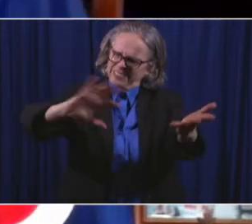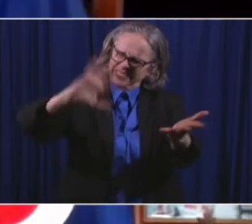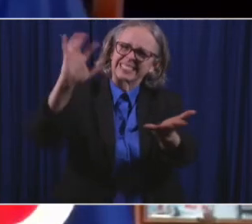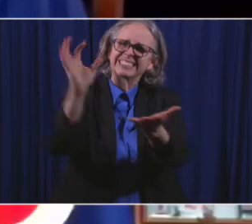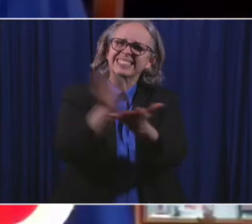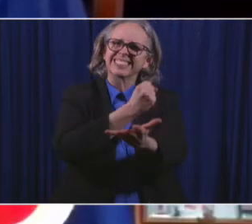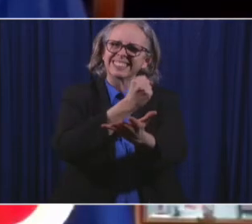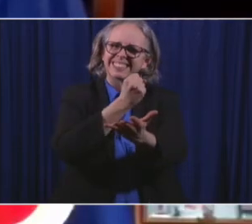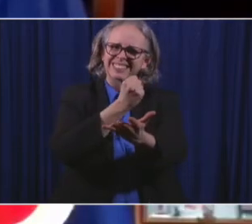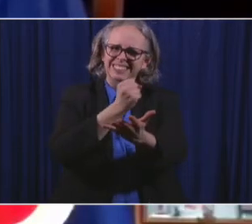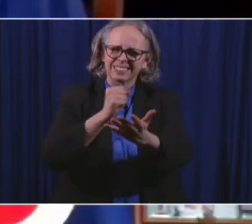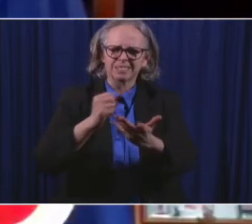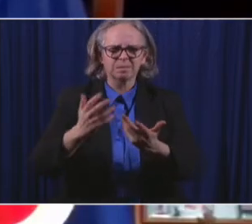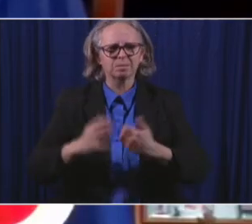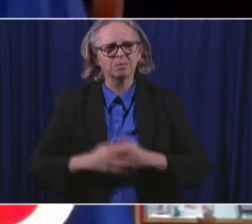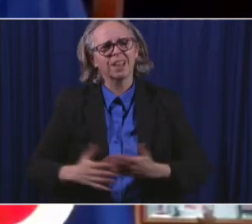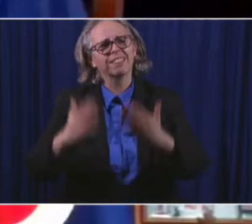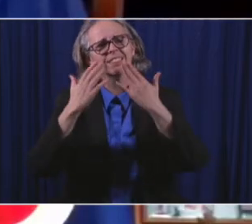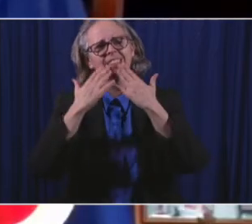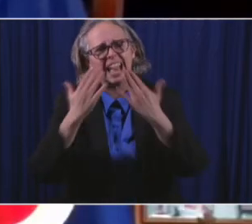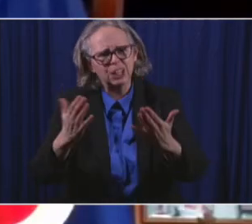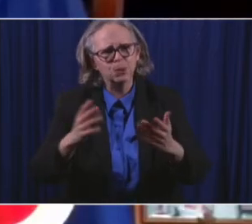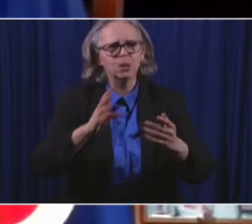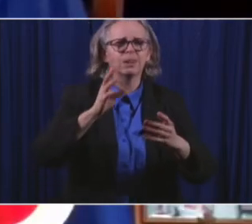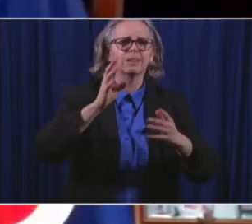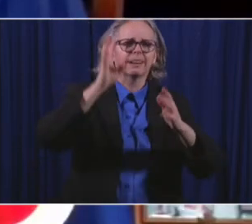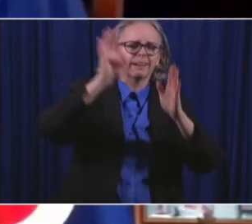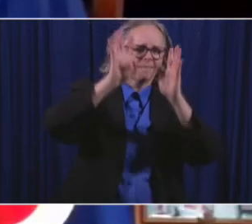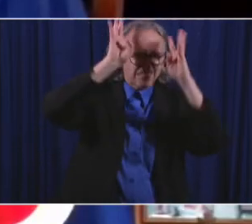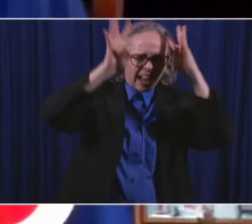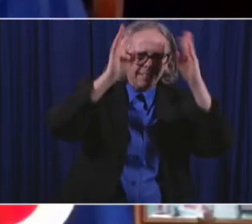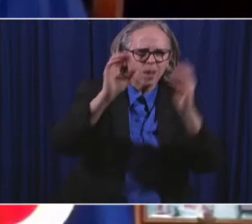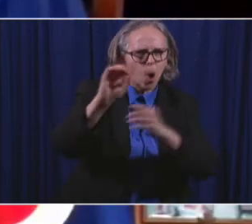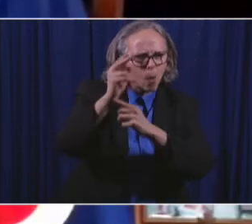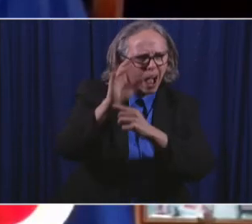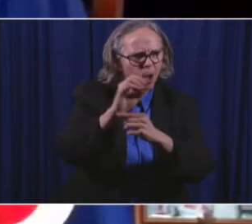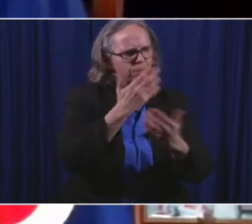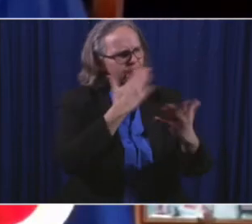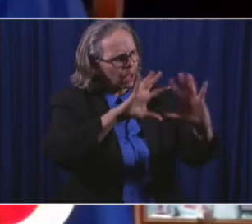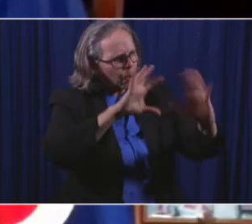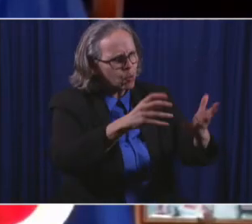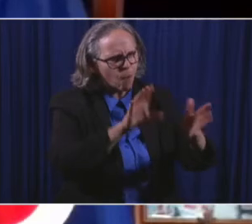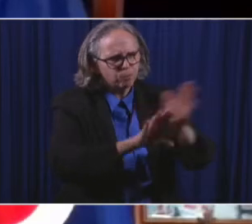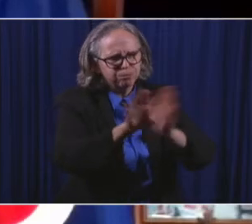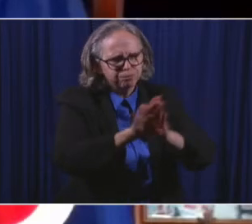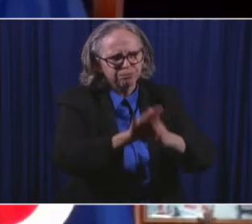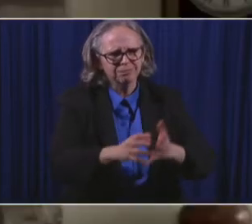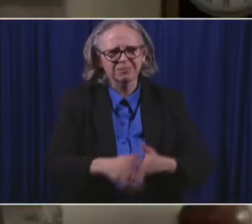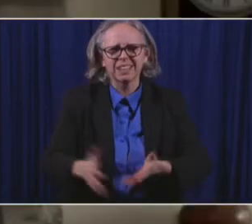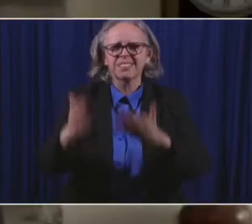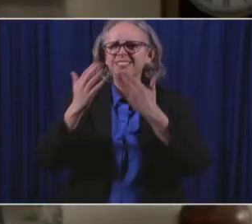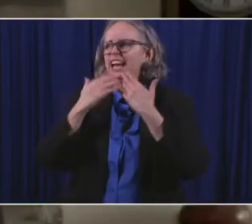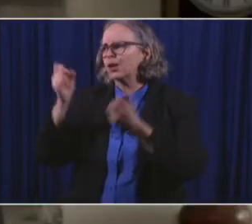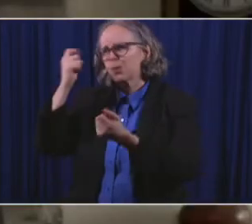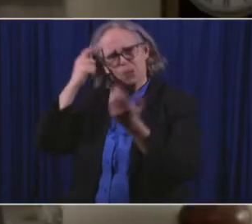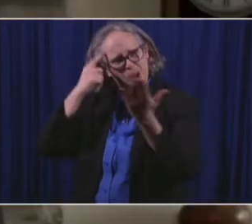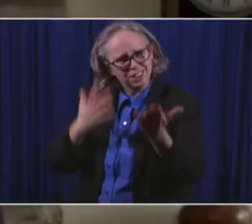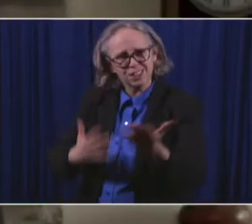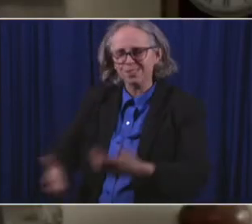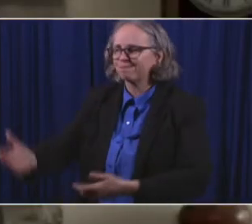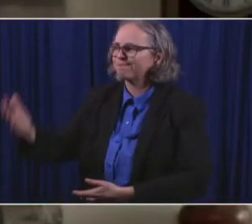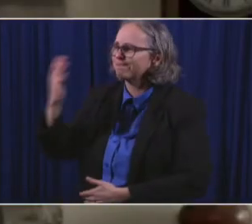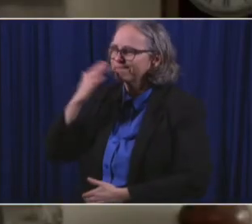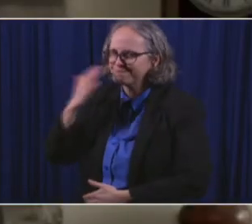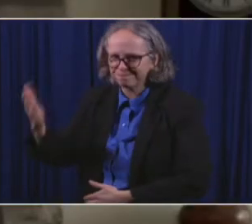there who got this launched today. A lot more to come. Thanks for giving me a few minutes to go through that. Well, it is very exciting.